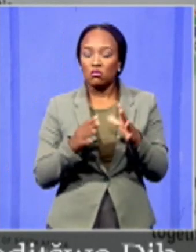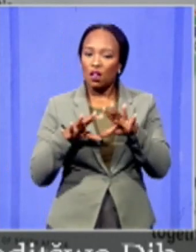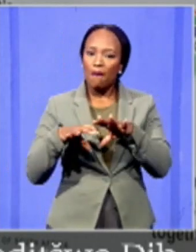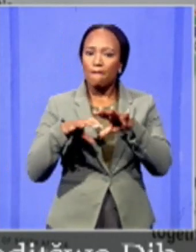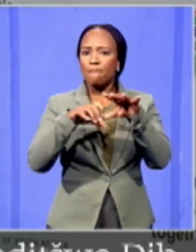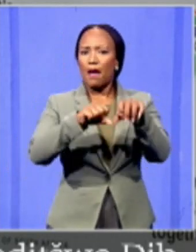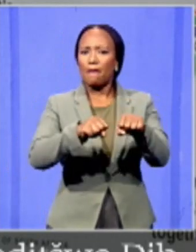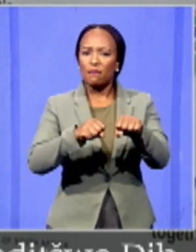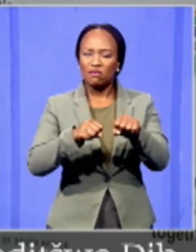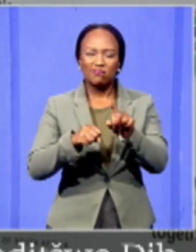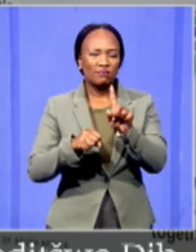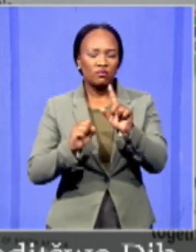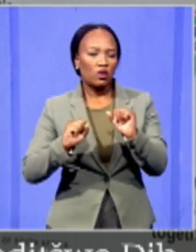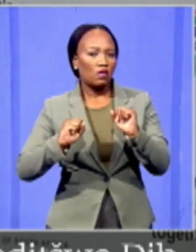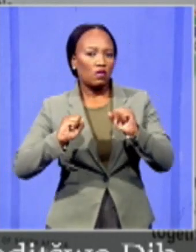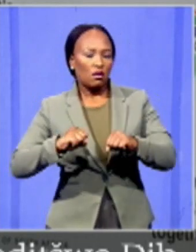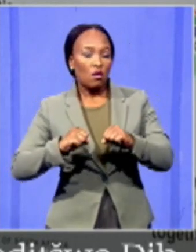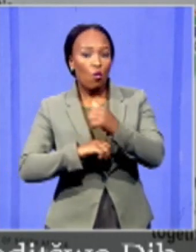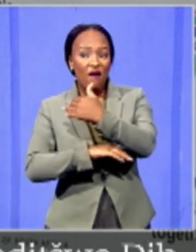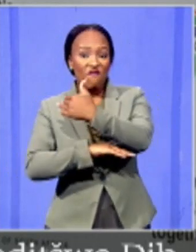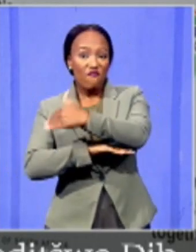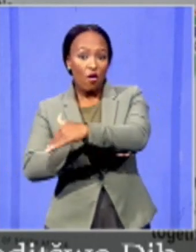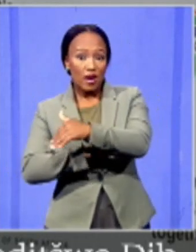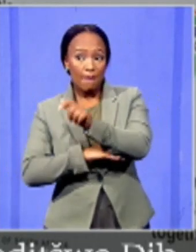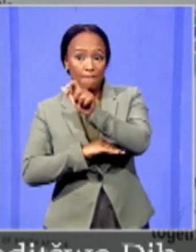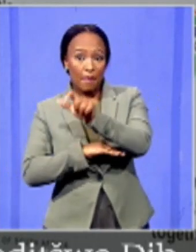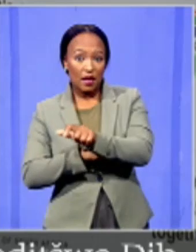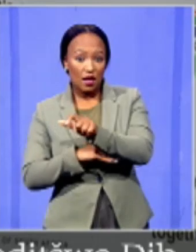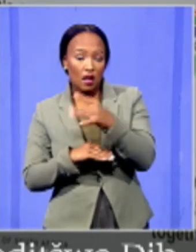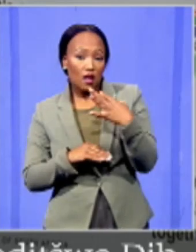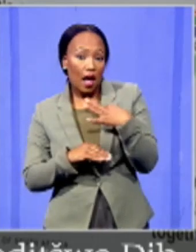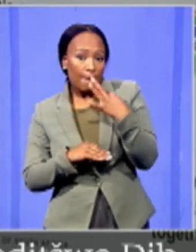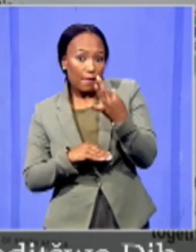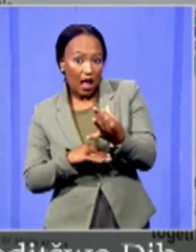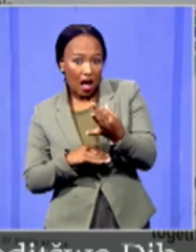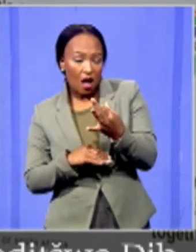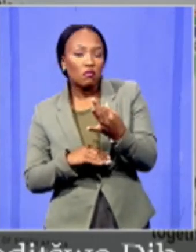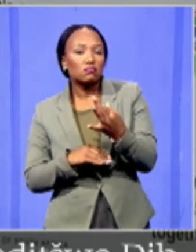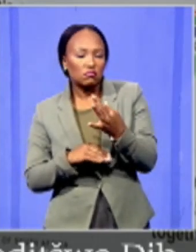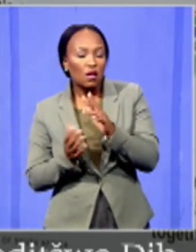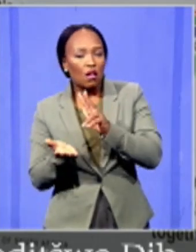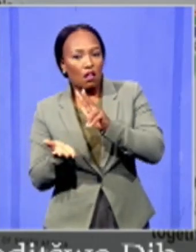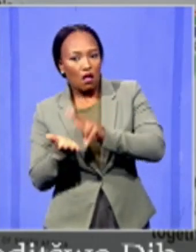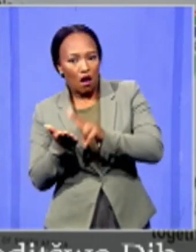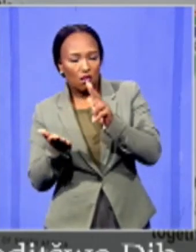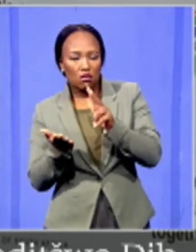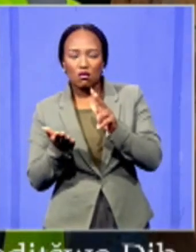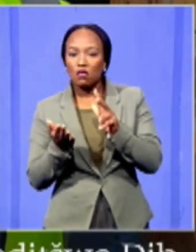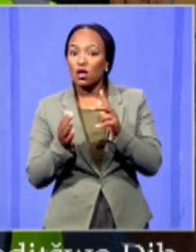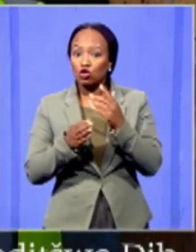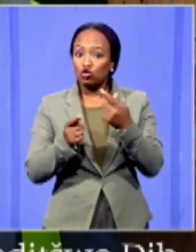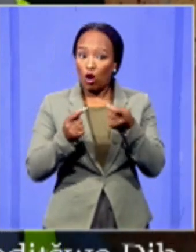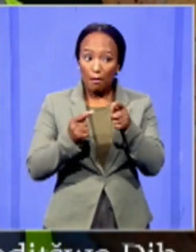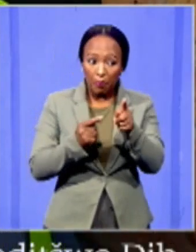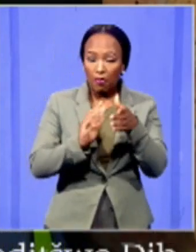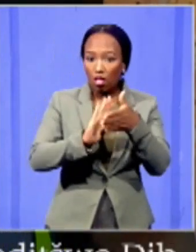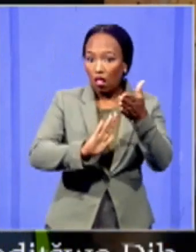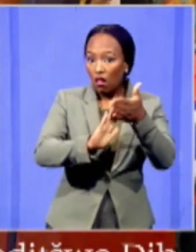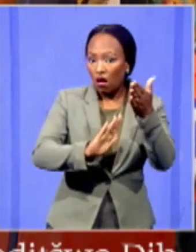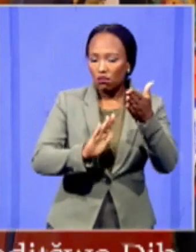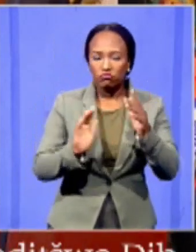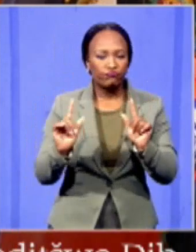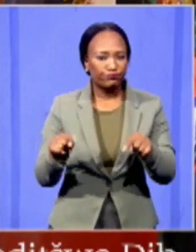if it is not a foreign national who applied, met the requirements and got approved, it can't operate. Go sa